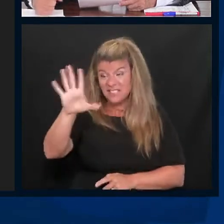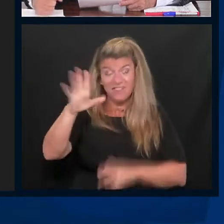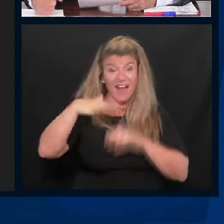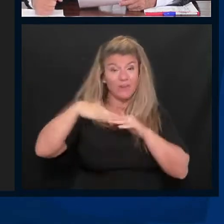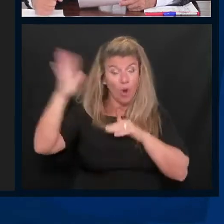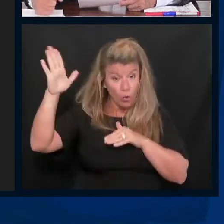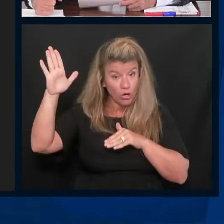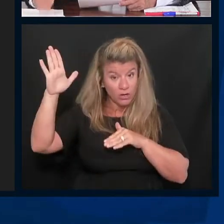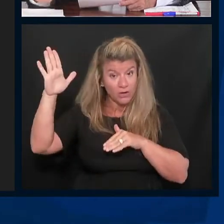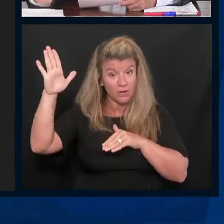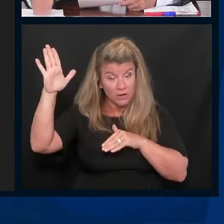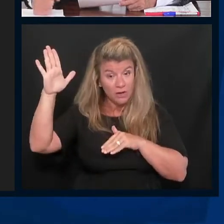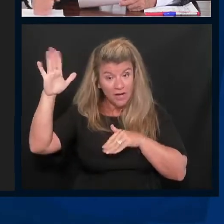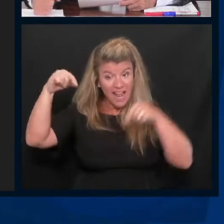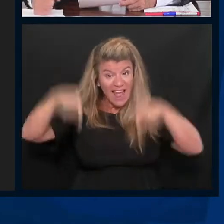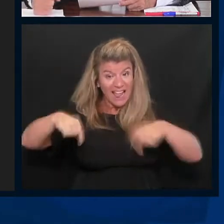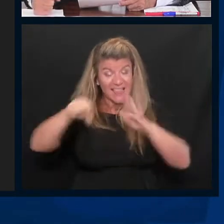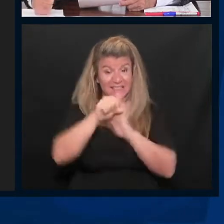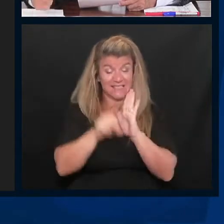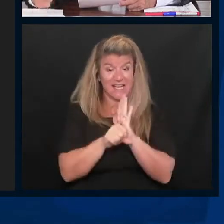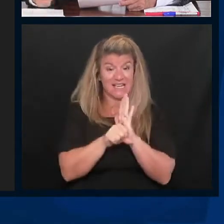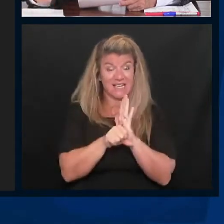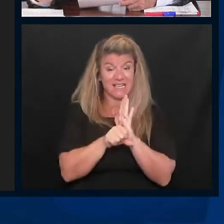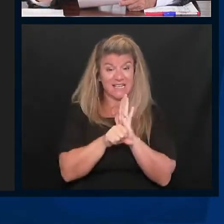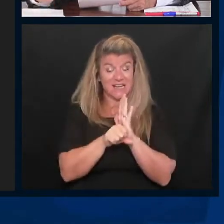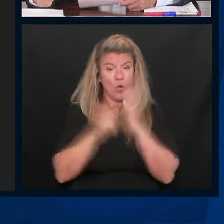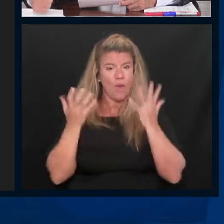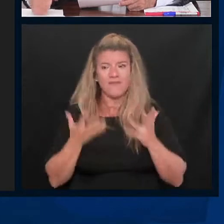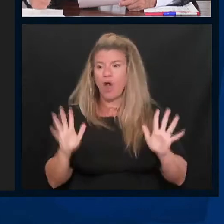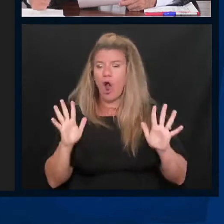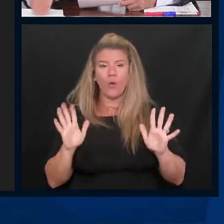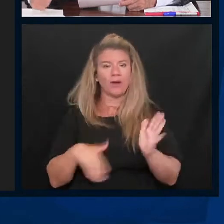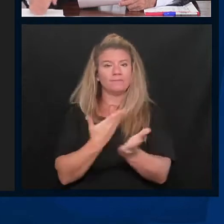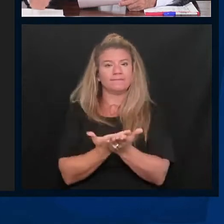older in this state, we have gotten